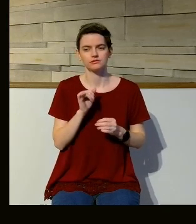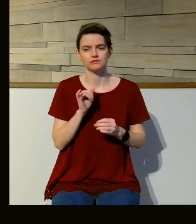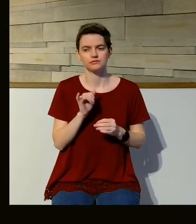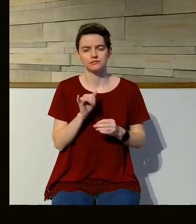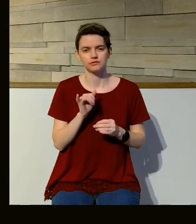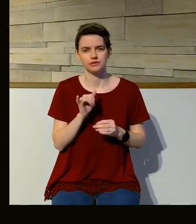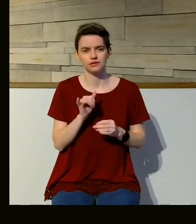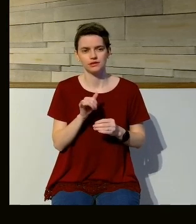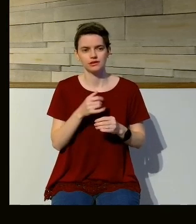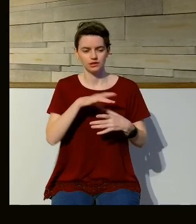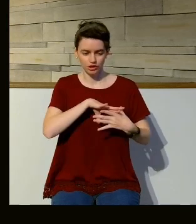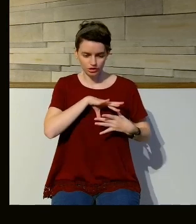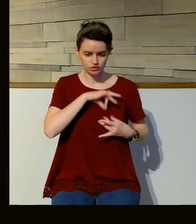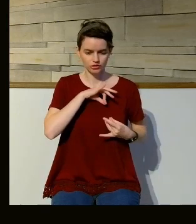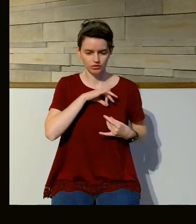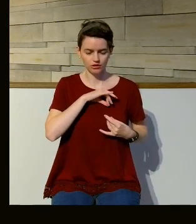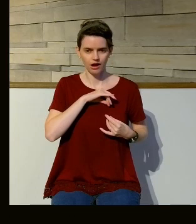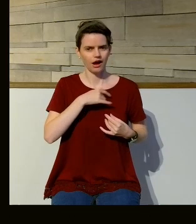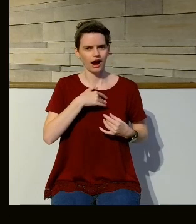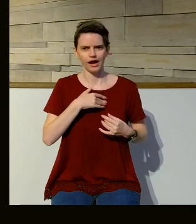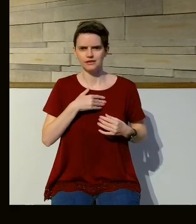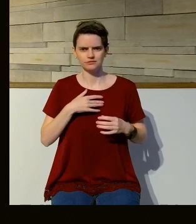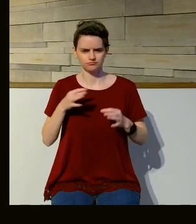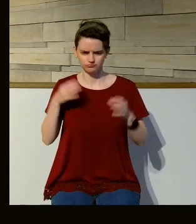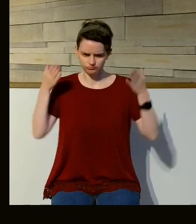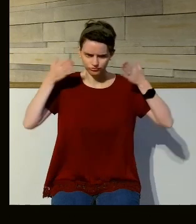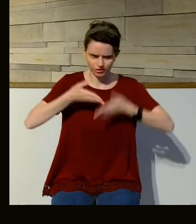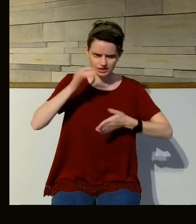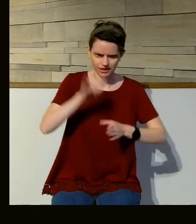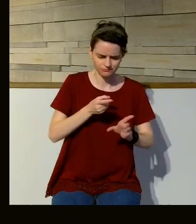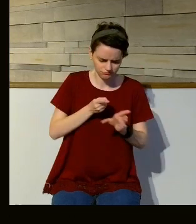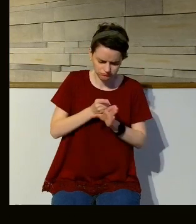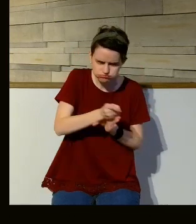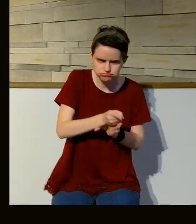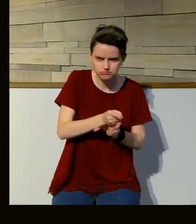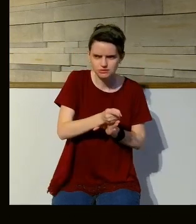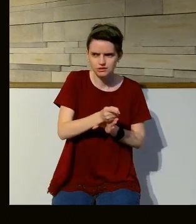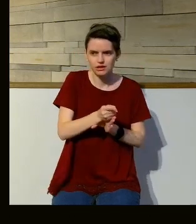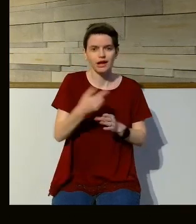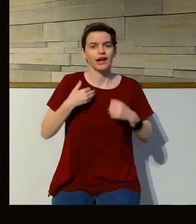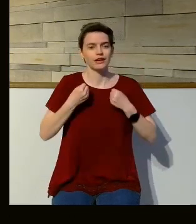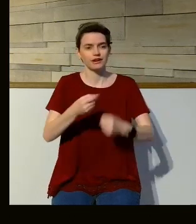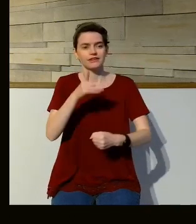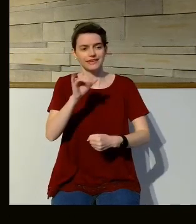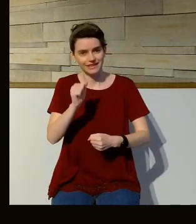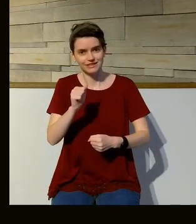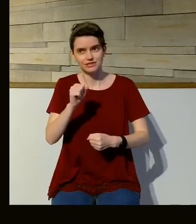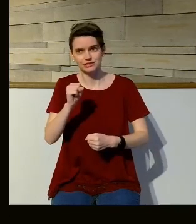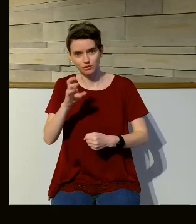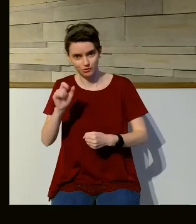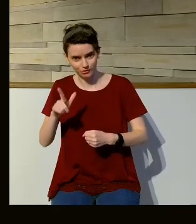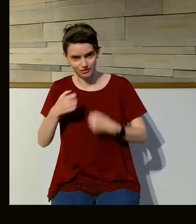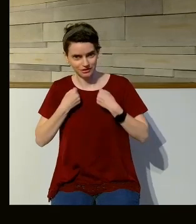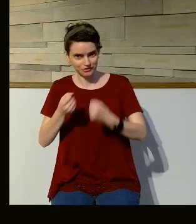The subject of the soul has now become the era that I've specialized in because of him. In fact, I drive a Kia Soul just because it makes for a good joke when I